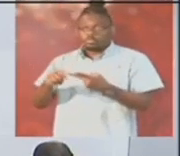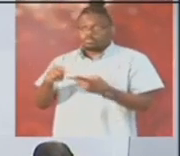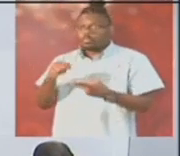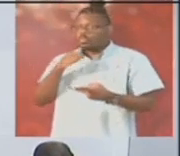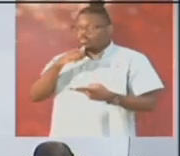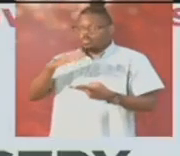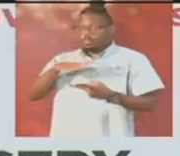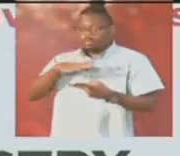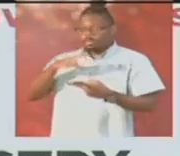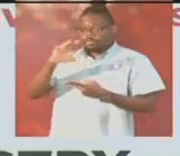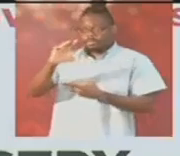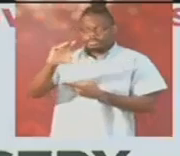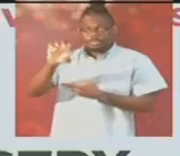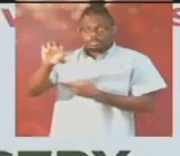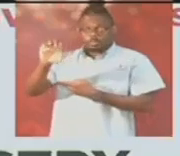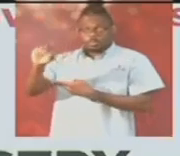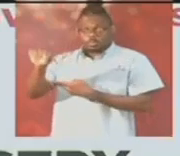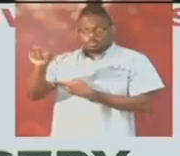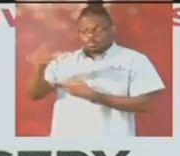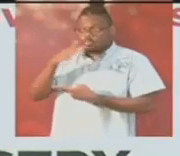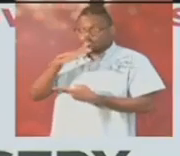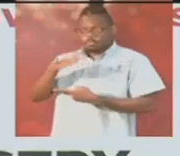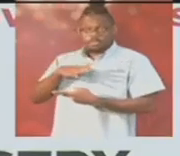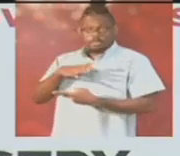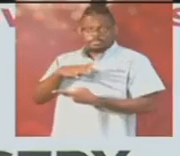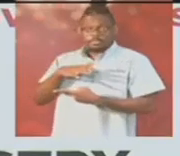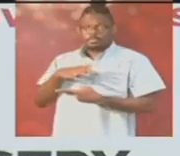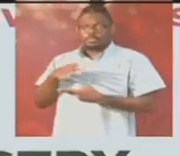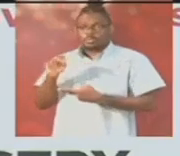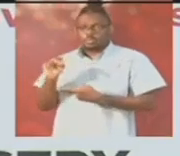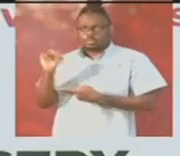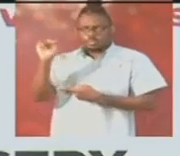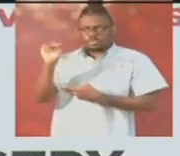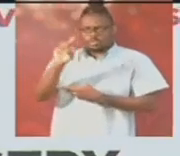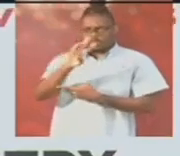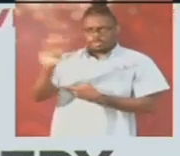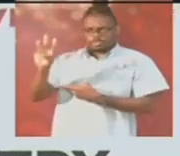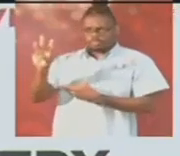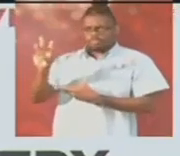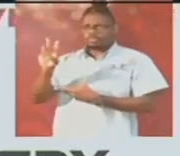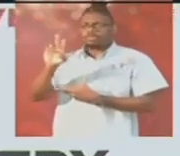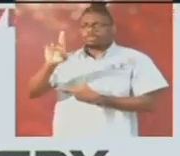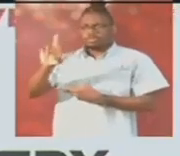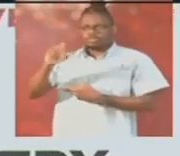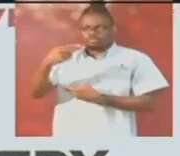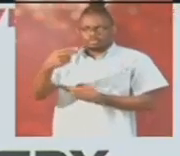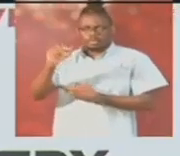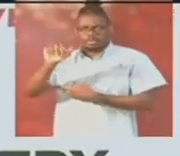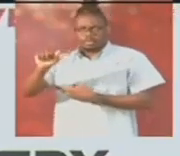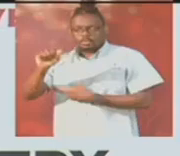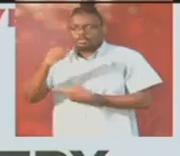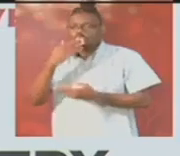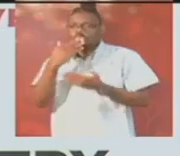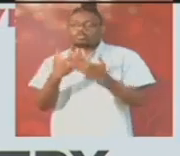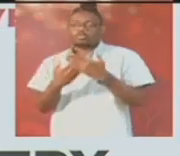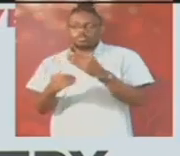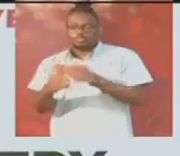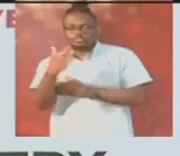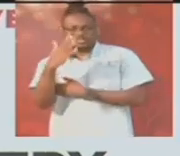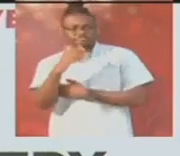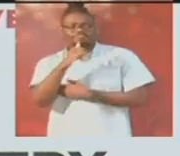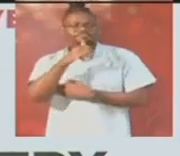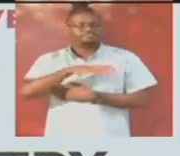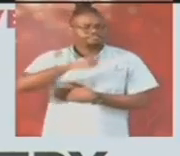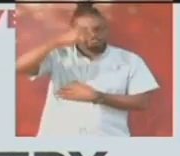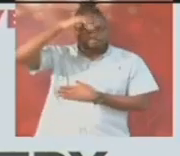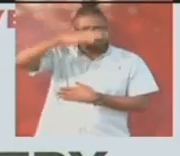CEO Salisha Baksh, Northwest RHA. Good morning to ladies and gentlemen of the media and to the listening